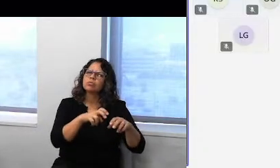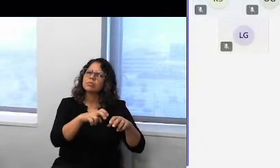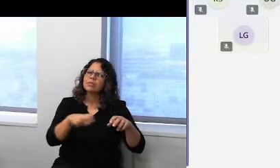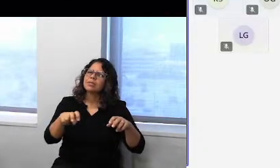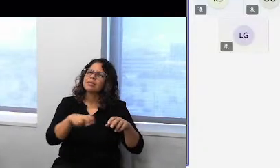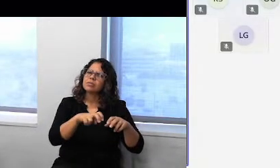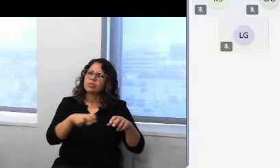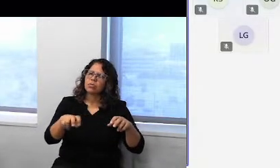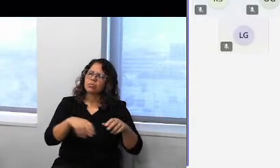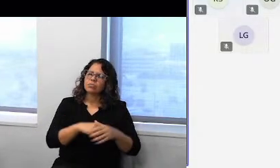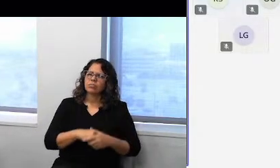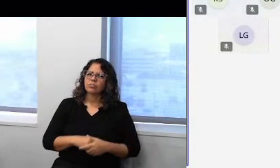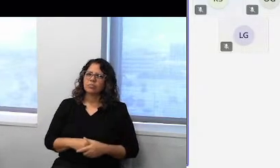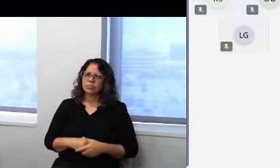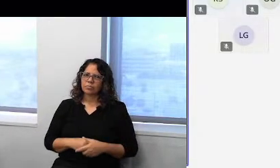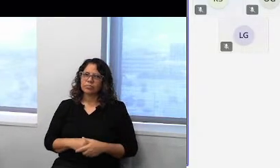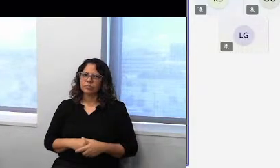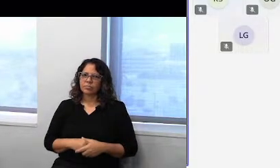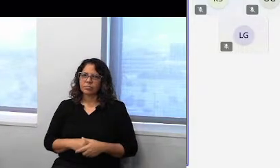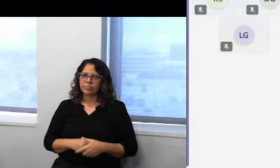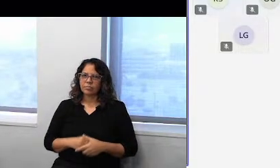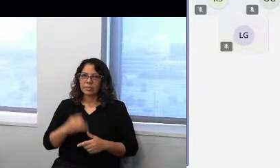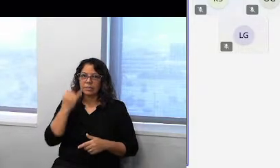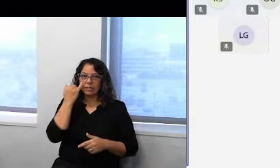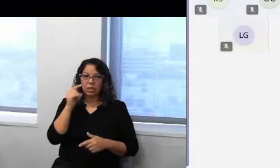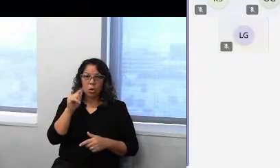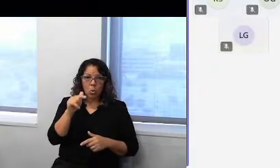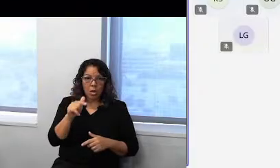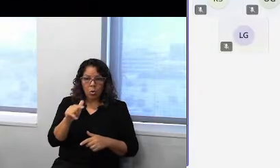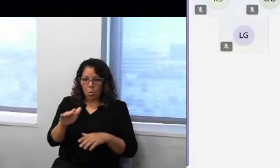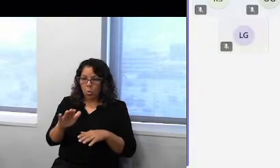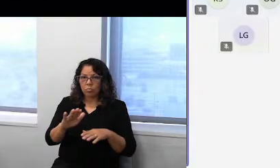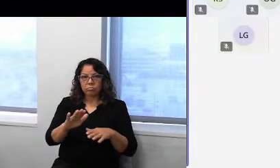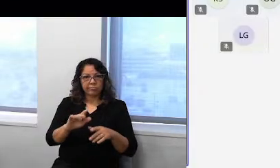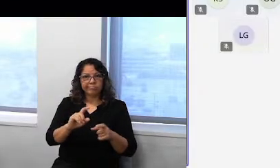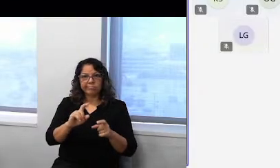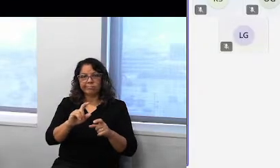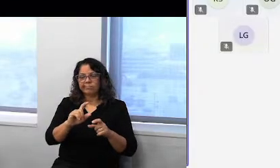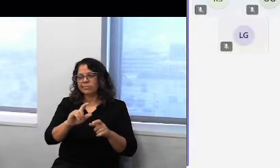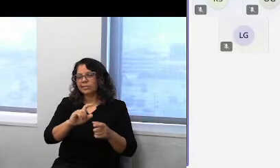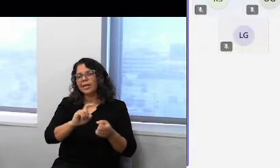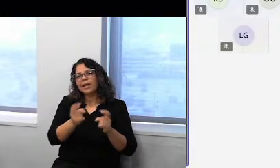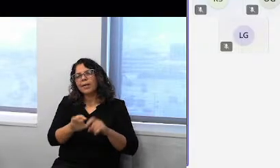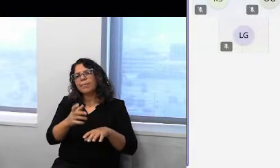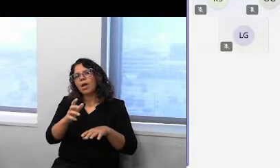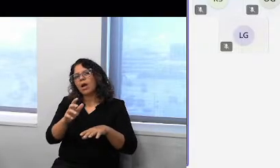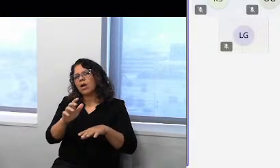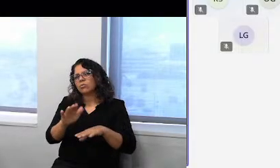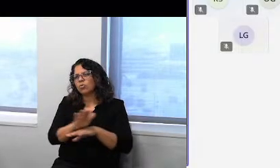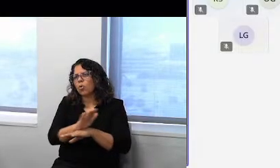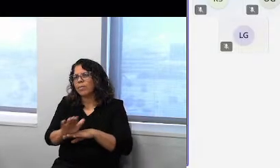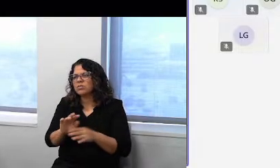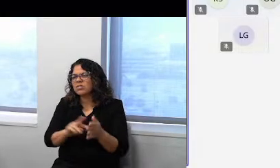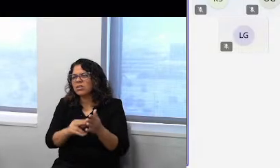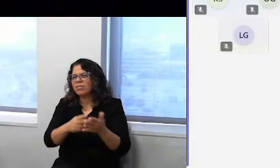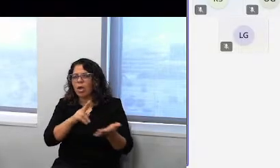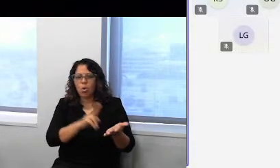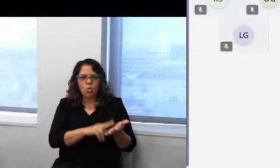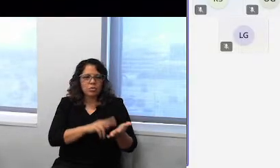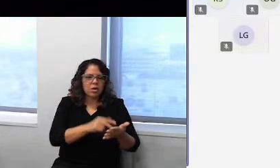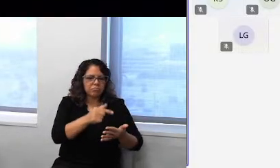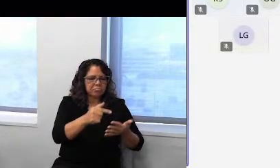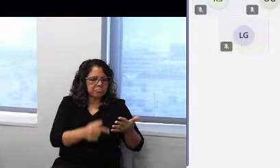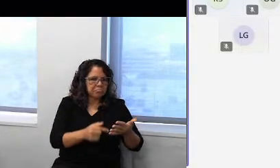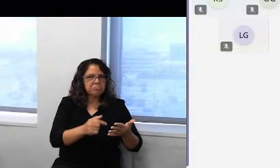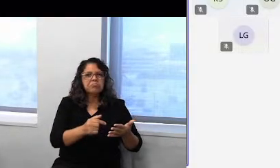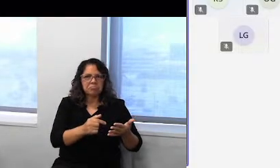when you actually have a specific date from now onward in which obligations of a contract should be met. Okay, so if, say, it has a 50 megawatt